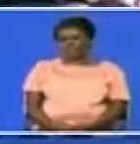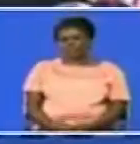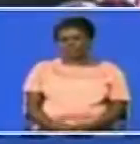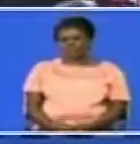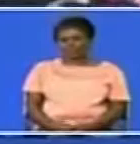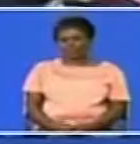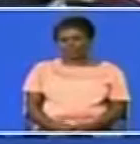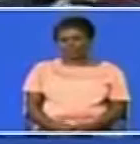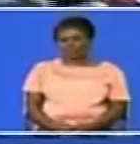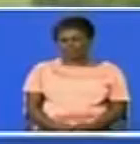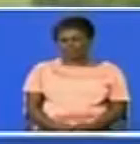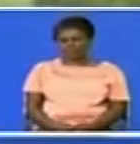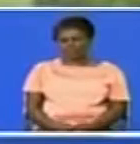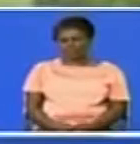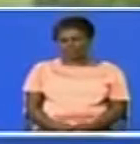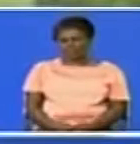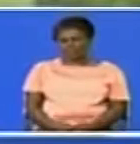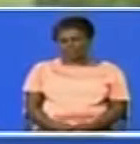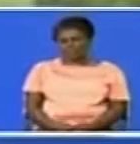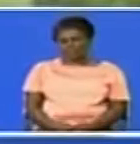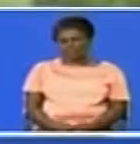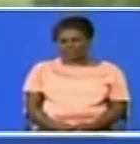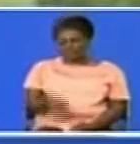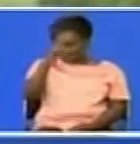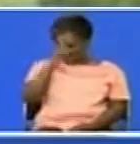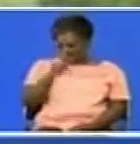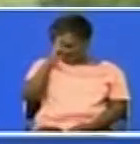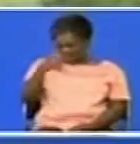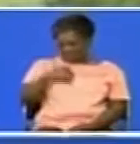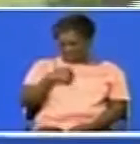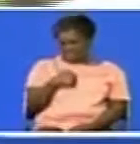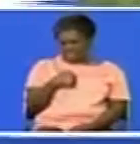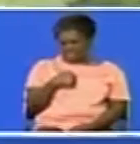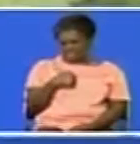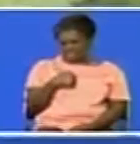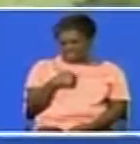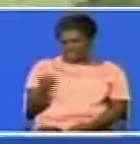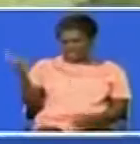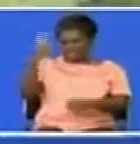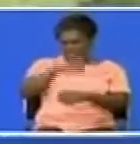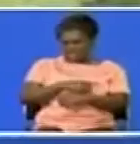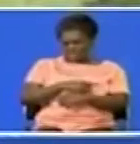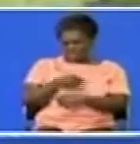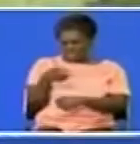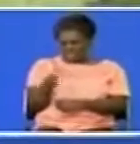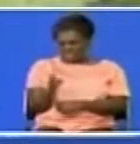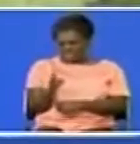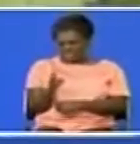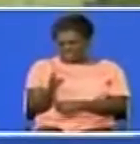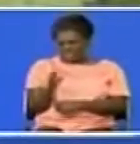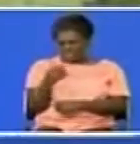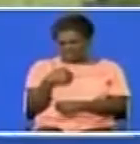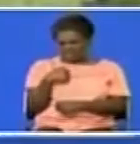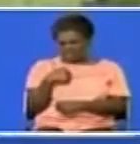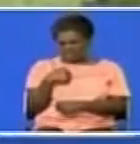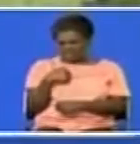My target was, I was wanted to win the tournament. Serious. Probably yesterday I said that Nigo and Nigo, and then I went up